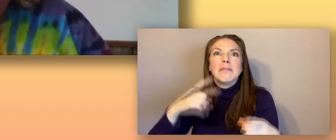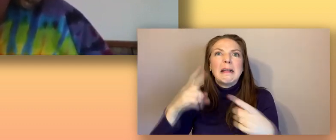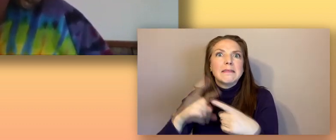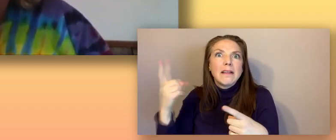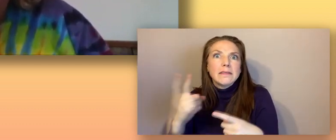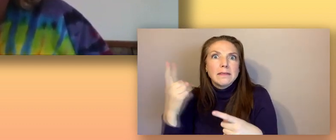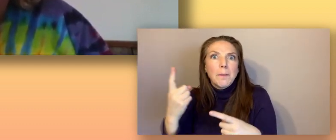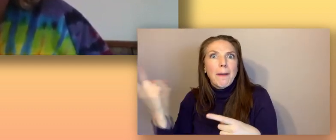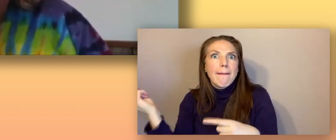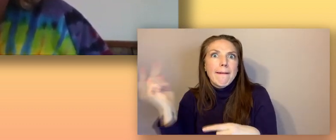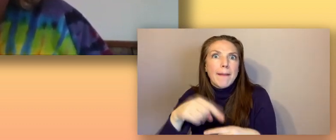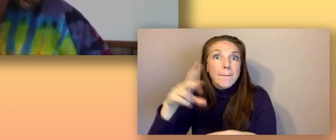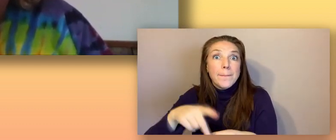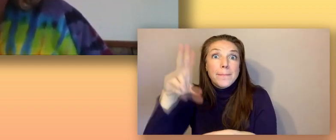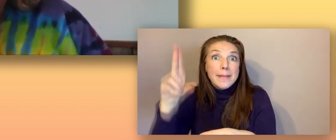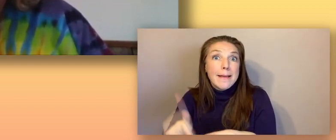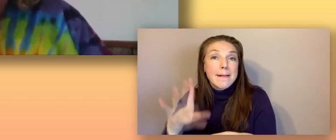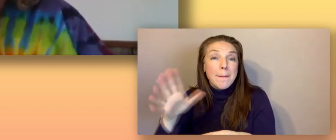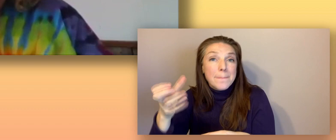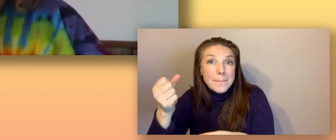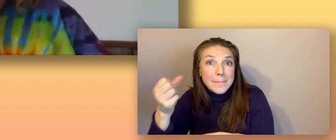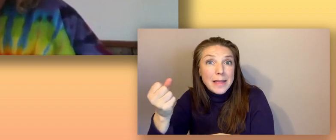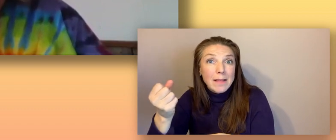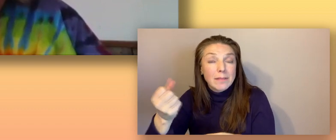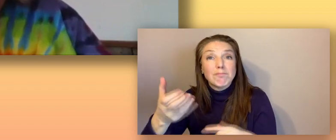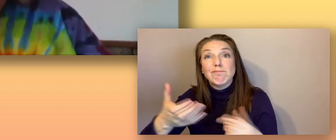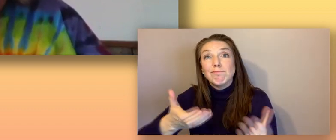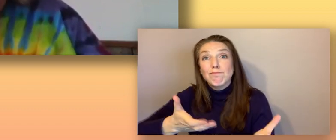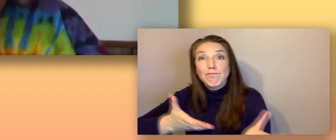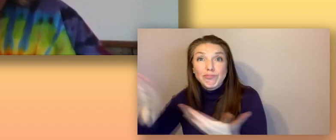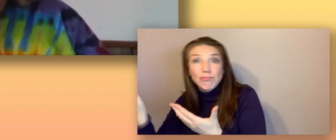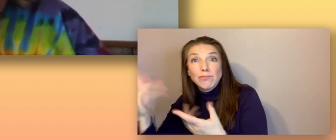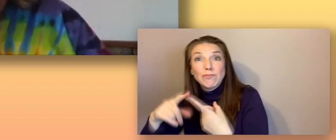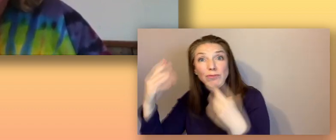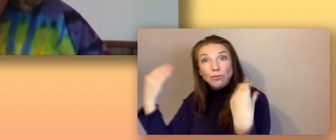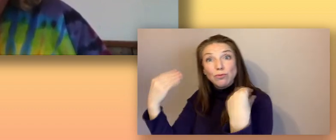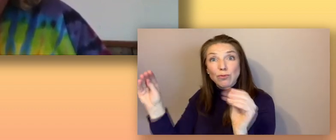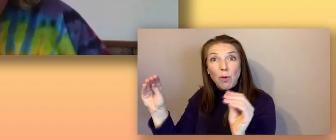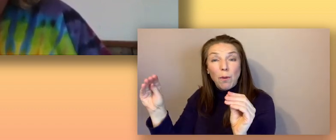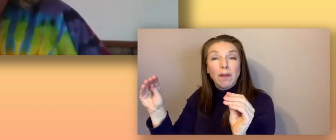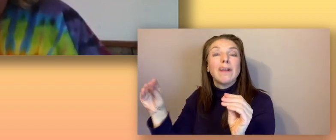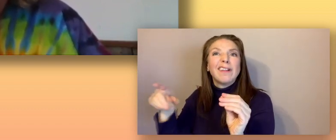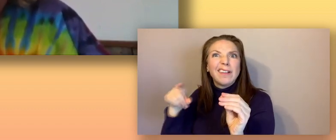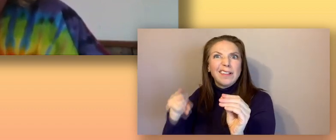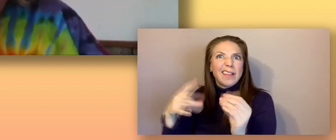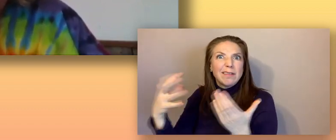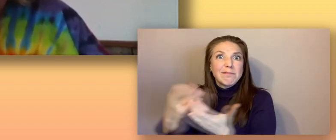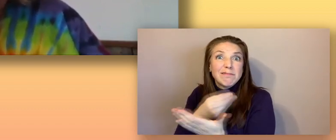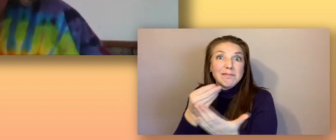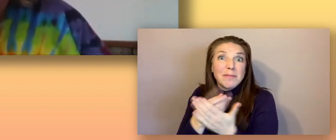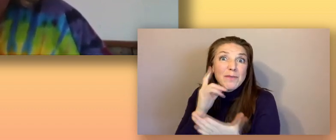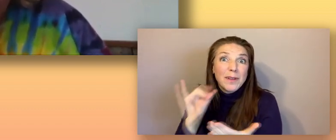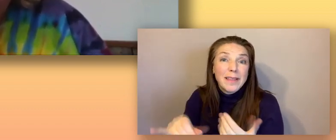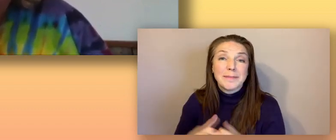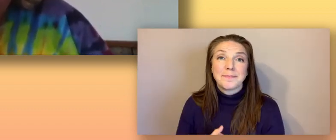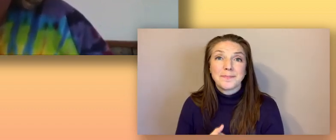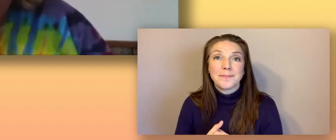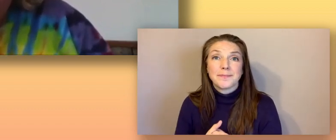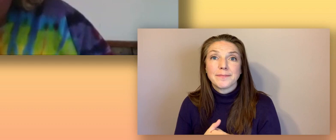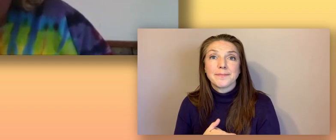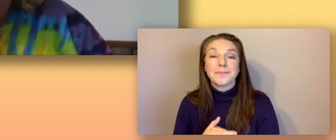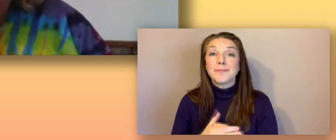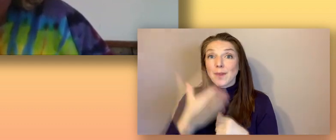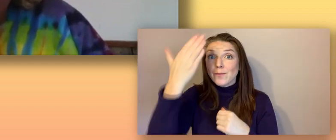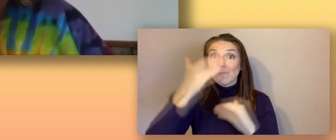the way my grandpa and grandma made their living. That was their weekly paycheck. There was always a cat dish on the cement step